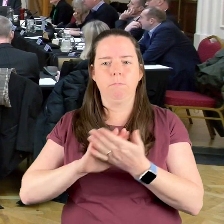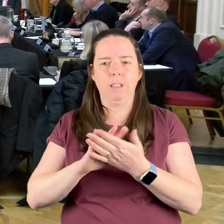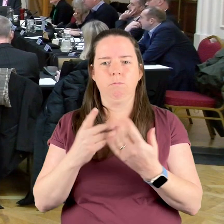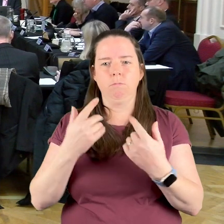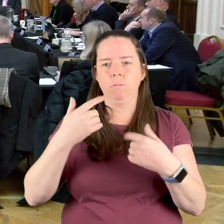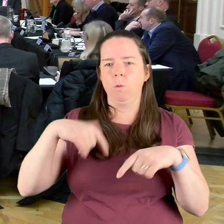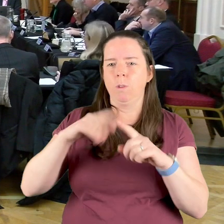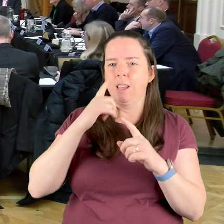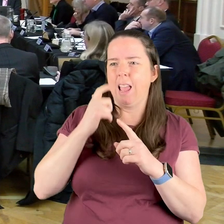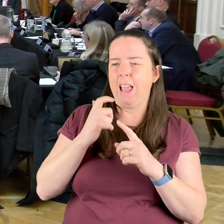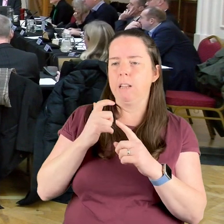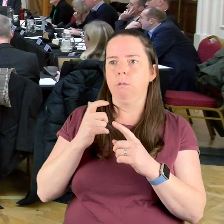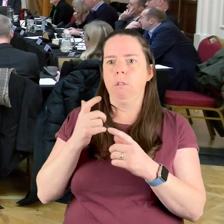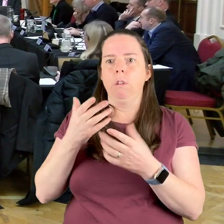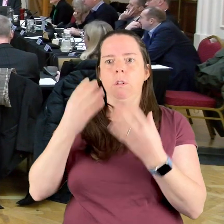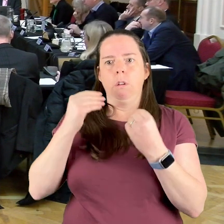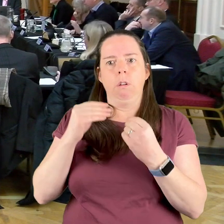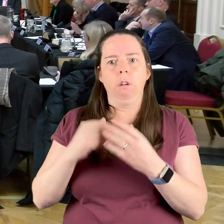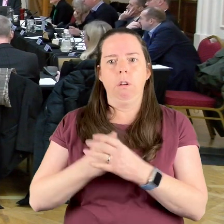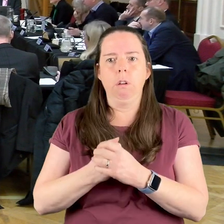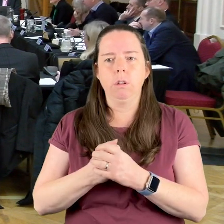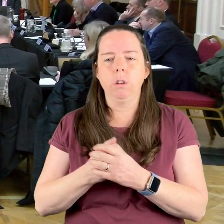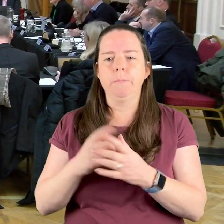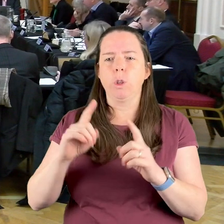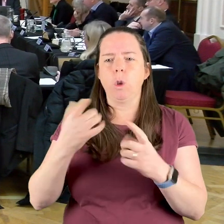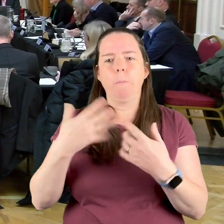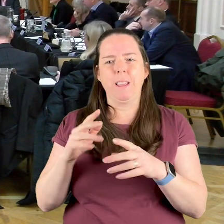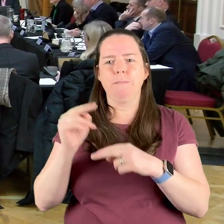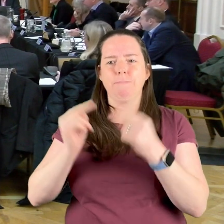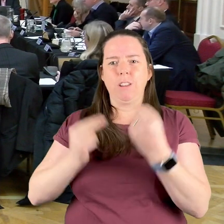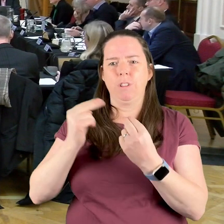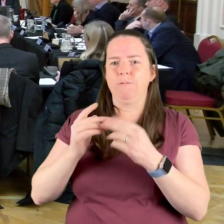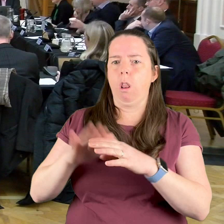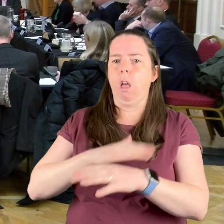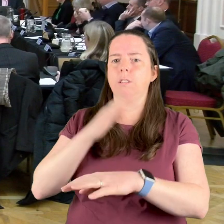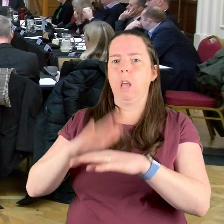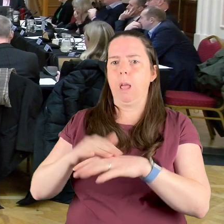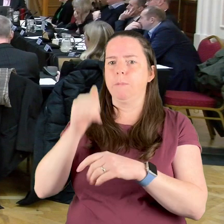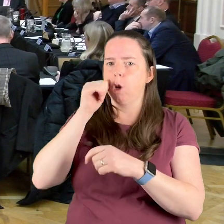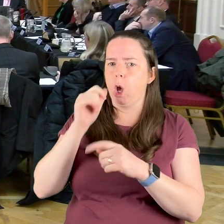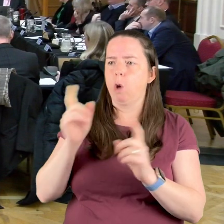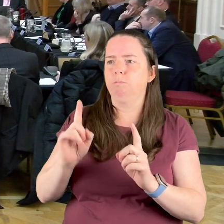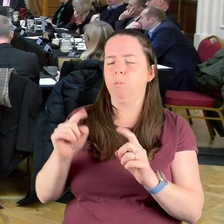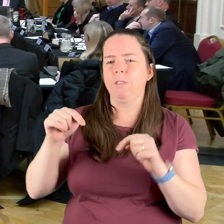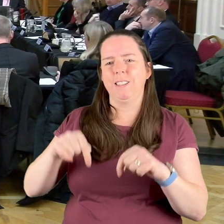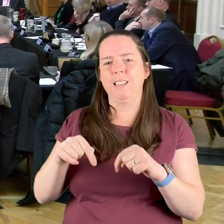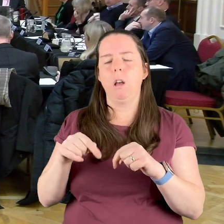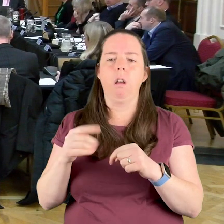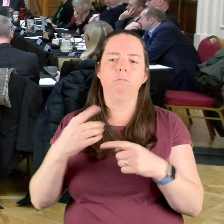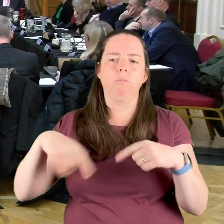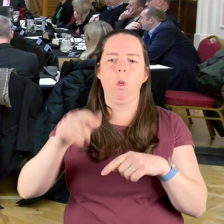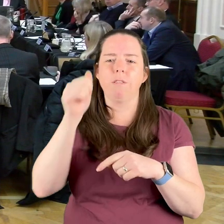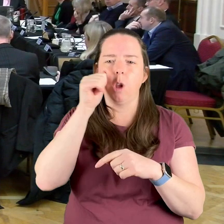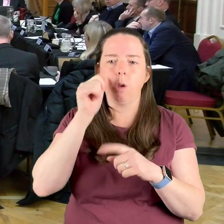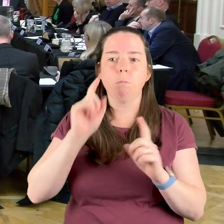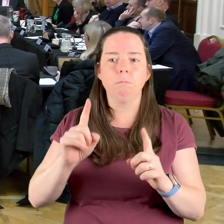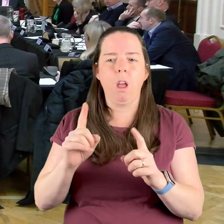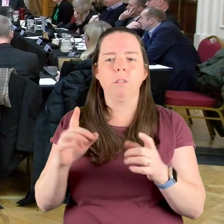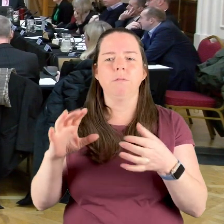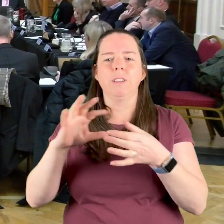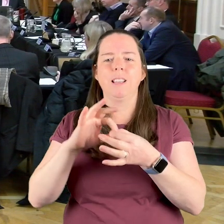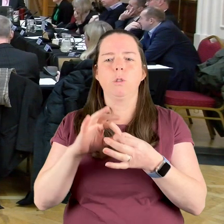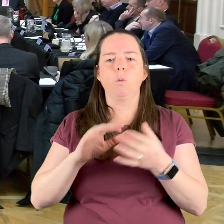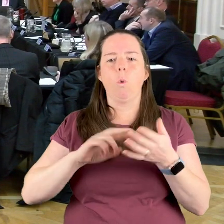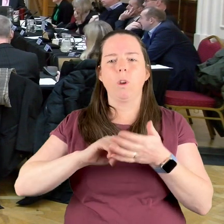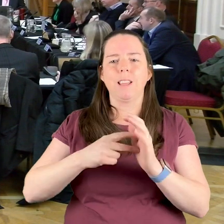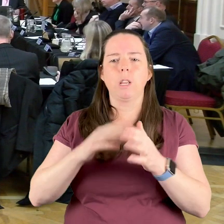warning signs. Well, we've had a lot of metrics for a long time, and actually what we're talking about here is fugitive knowledge, which is around organisational behaviours